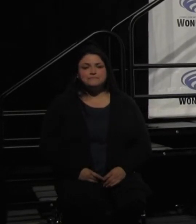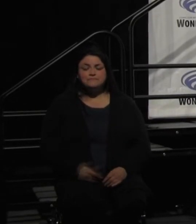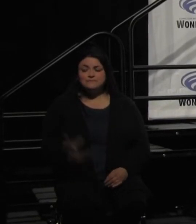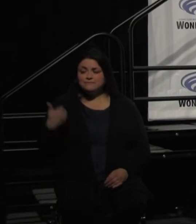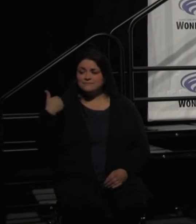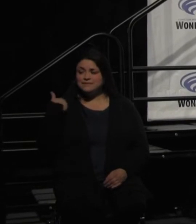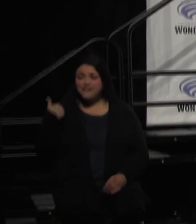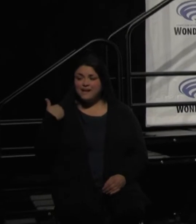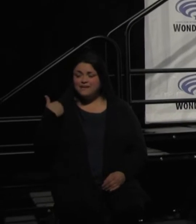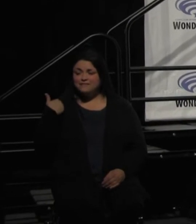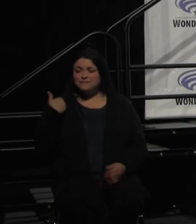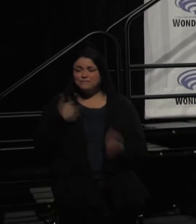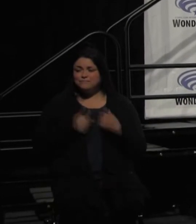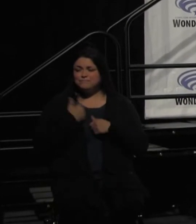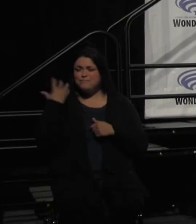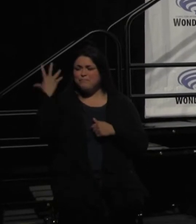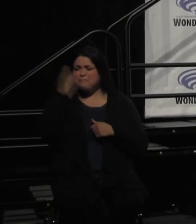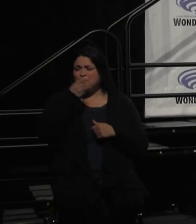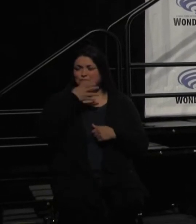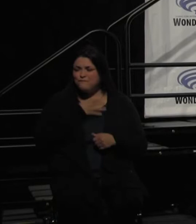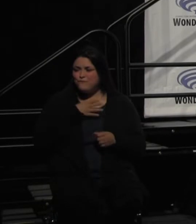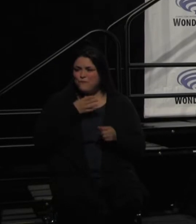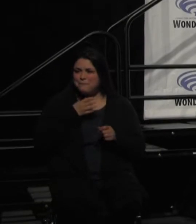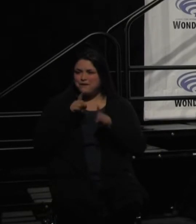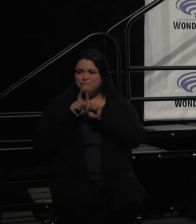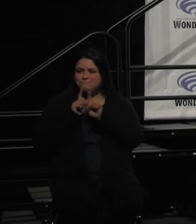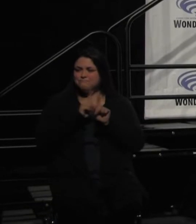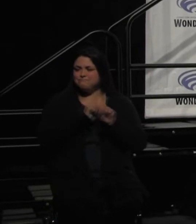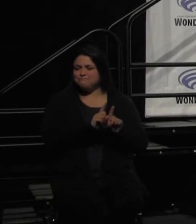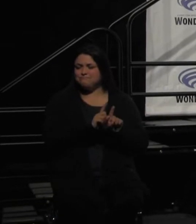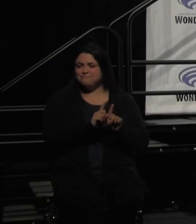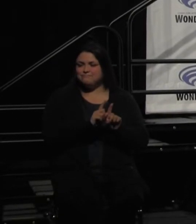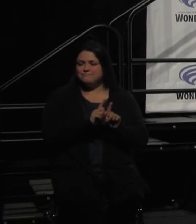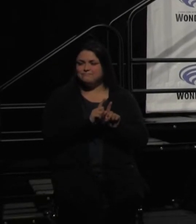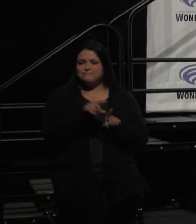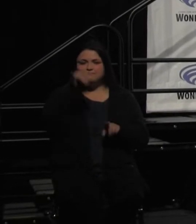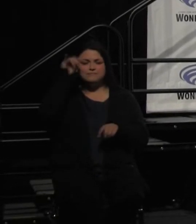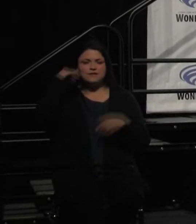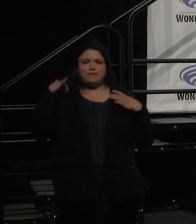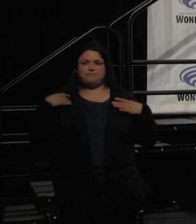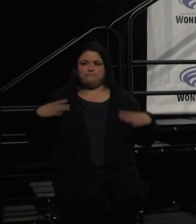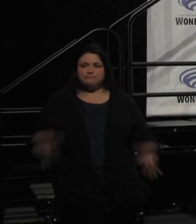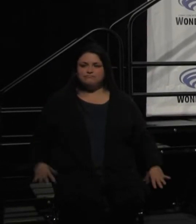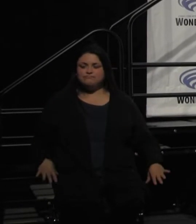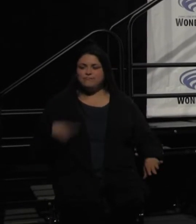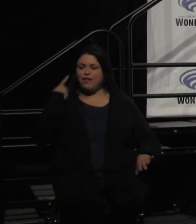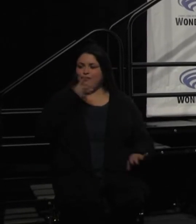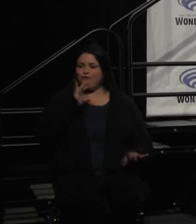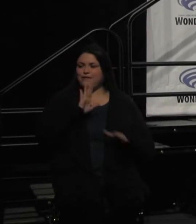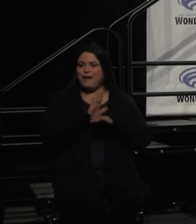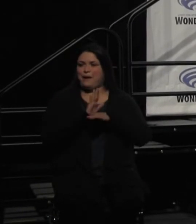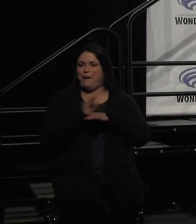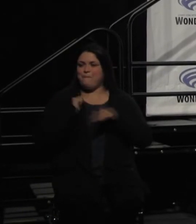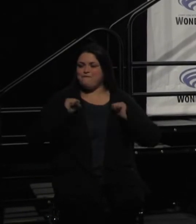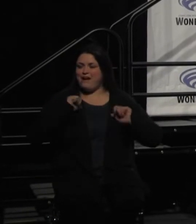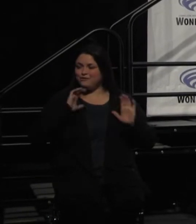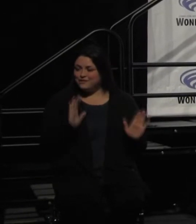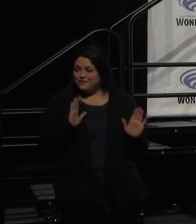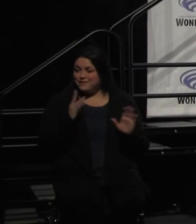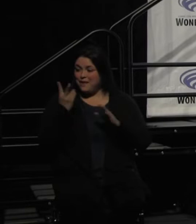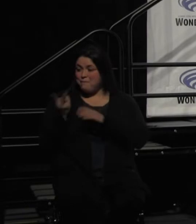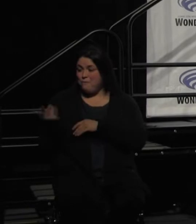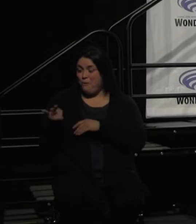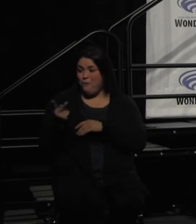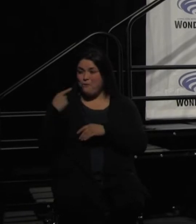had the most beautiful woman with him. Long mink coat, she looked like a movie actress. In fact, they both looked like